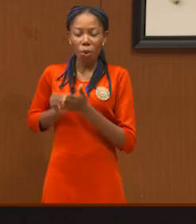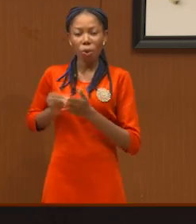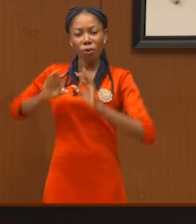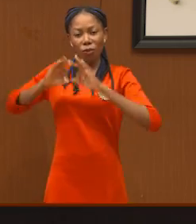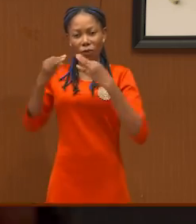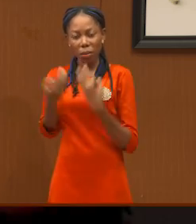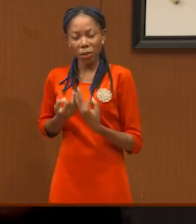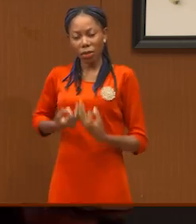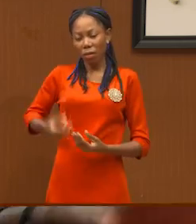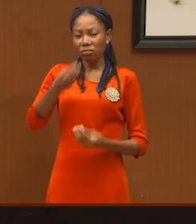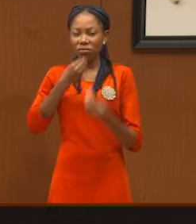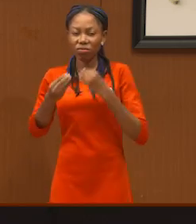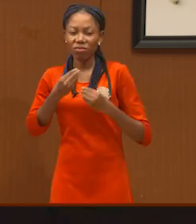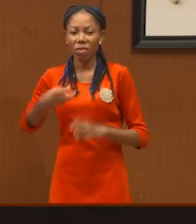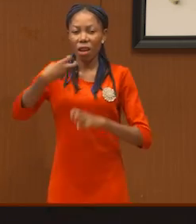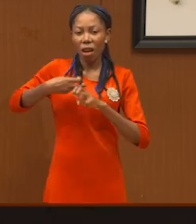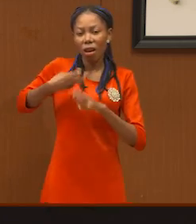like me. I know what I'm passing through.